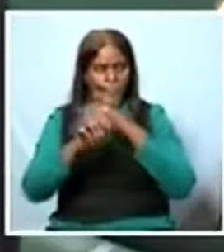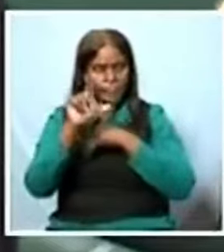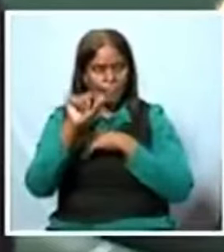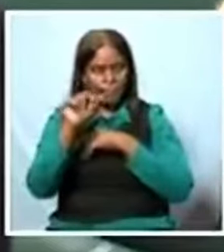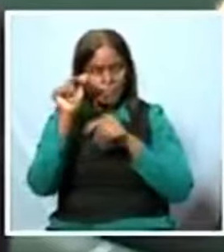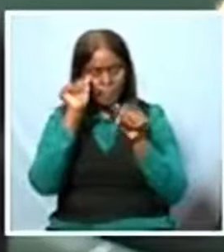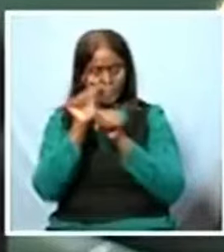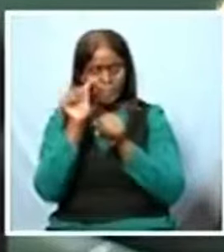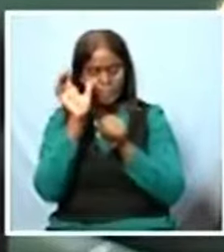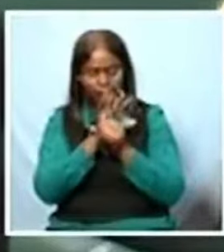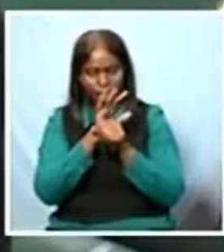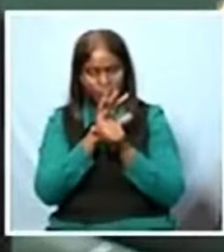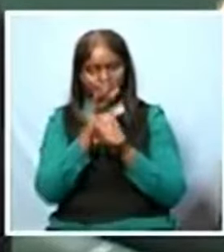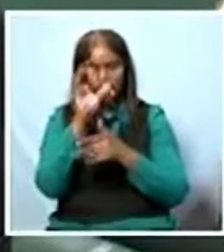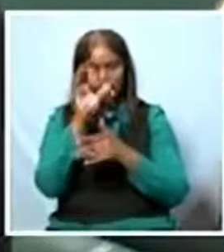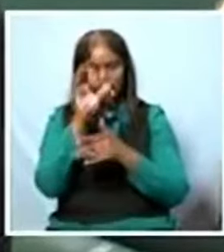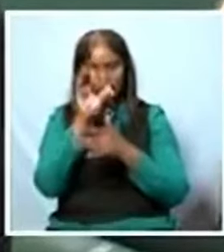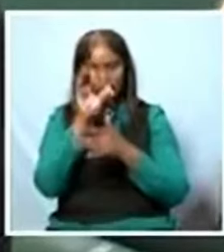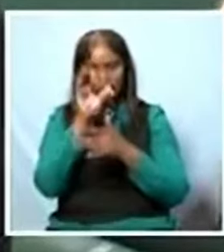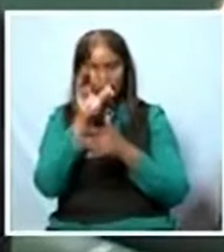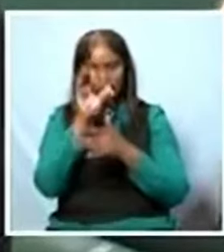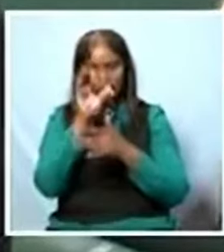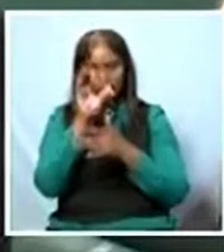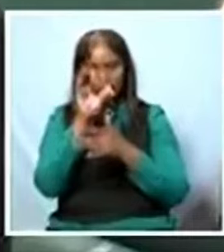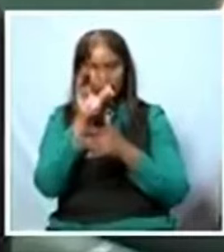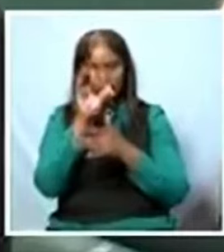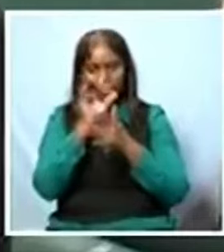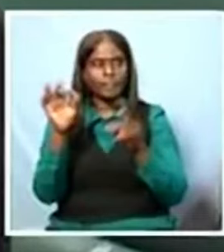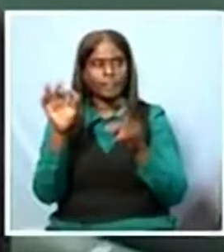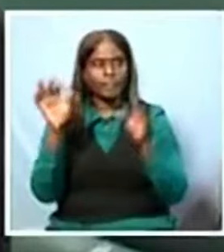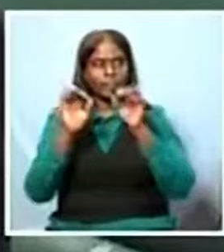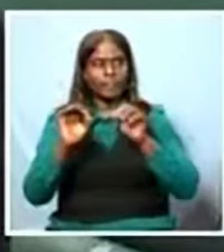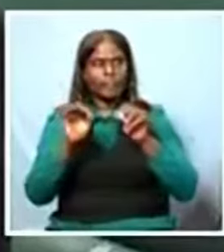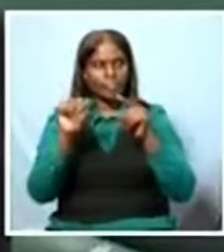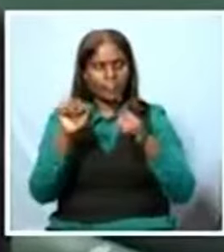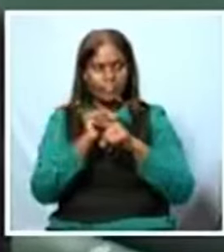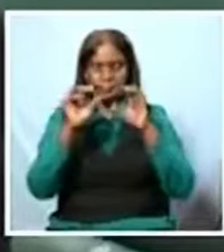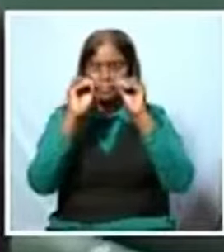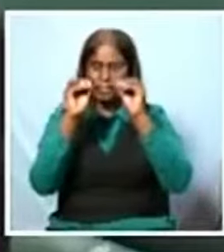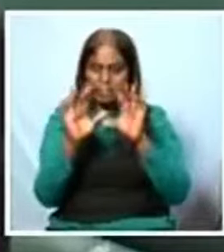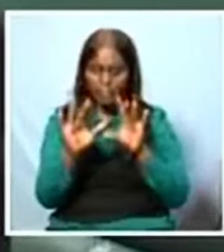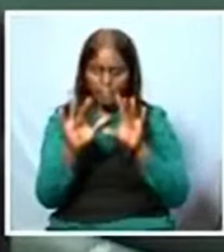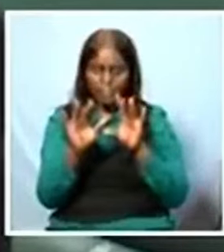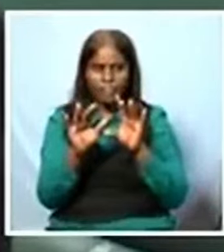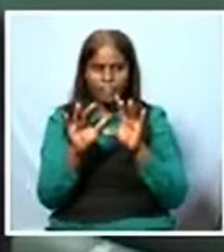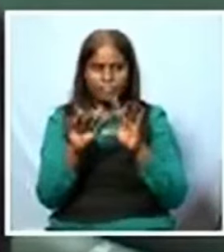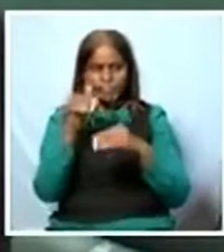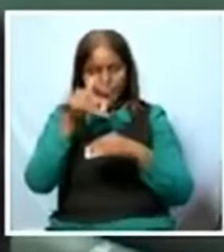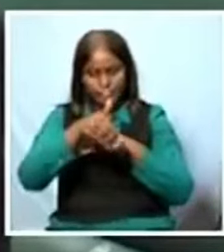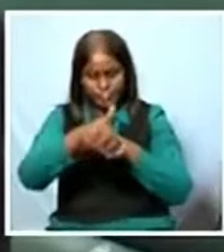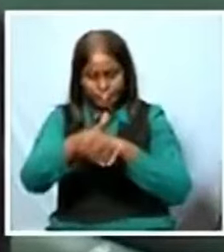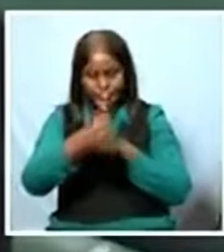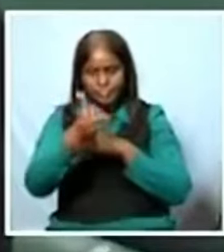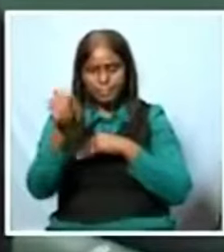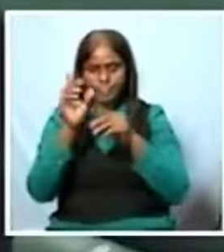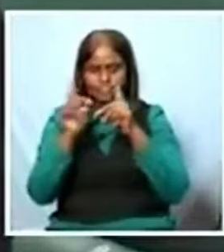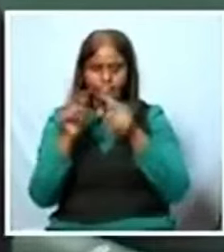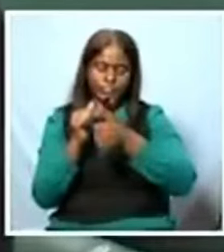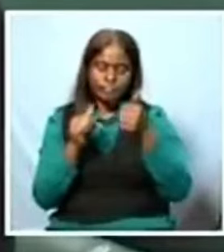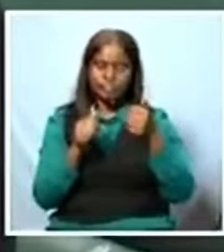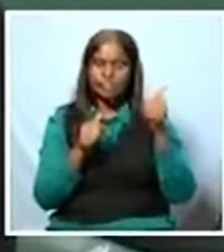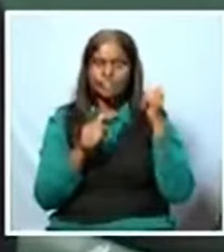agreed to. Clause 20, maintenance of non-practicing teacher on register. Any debate